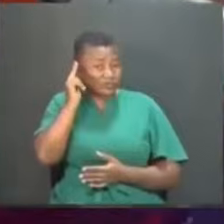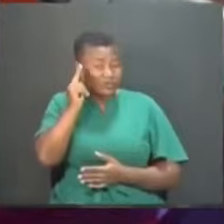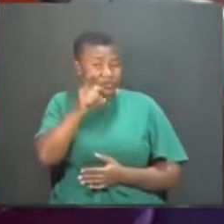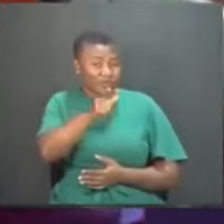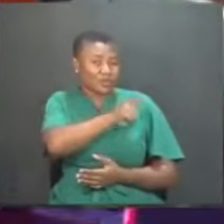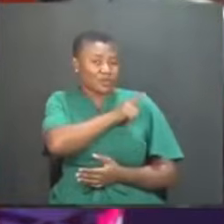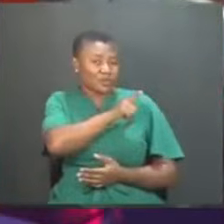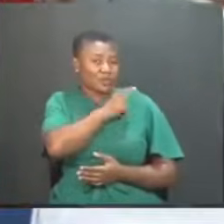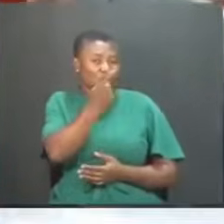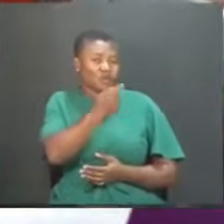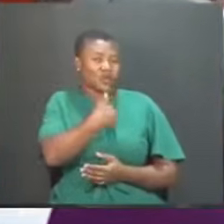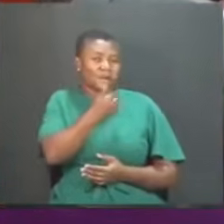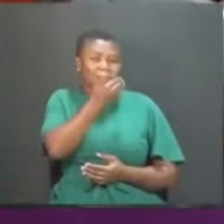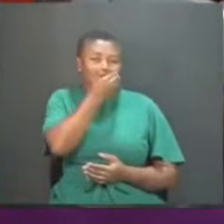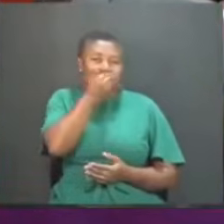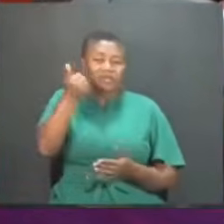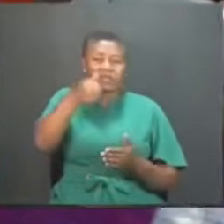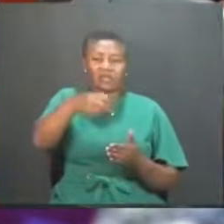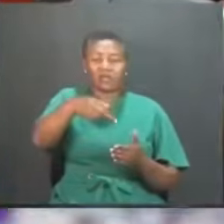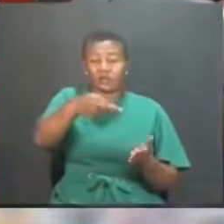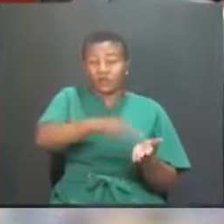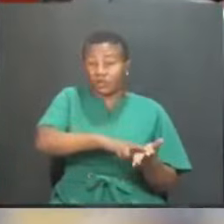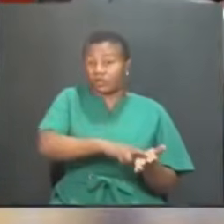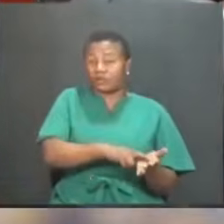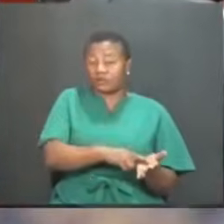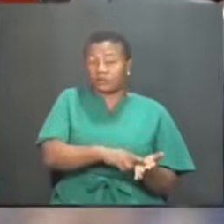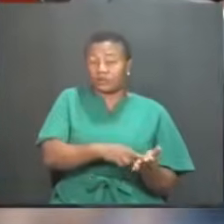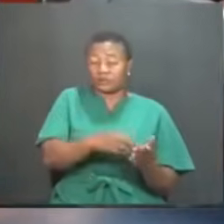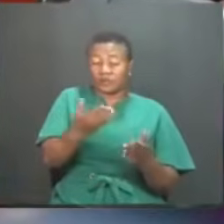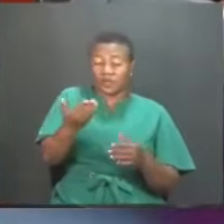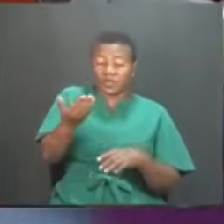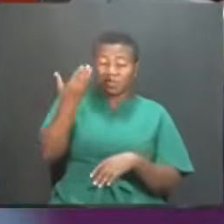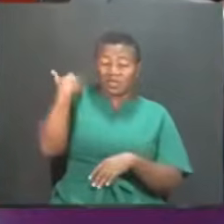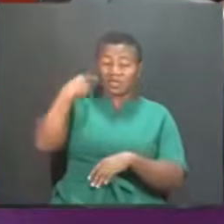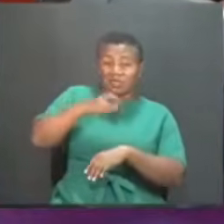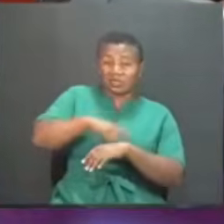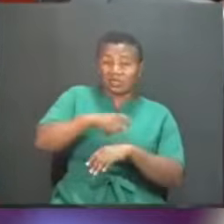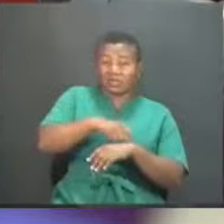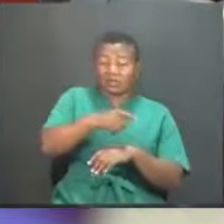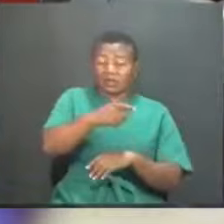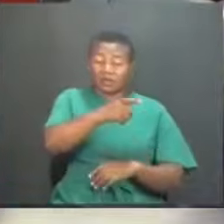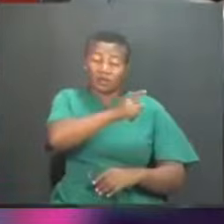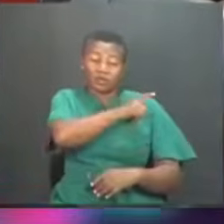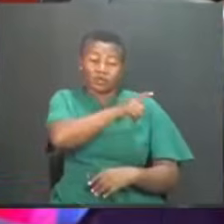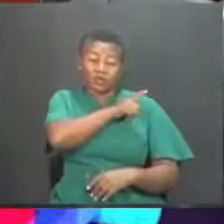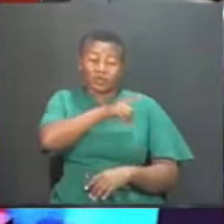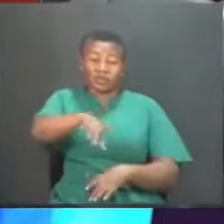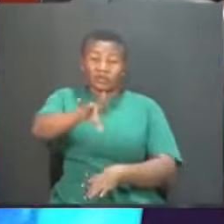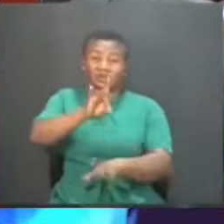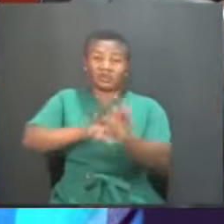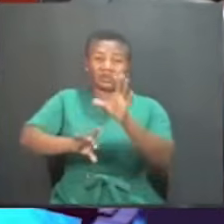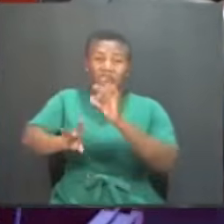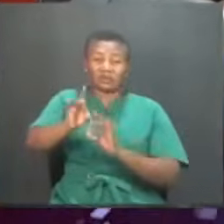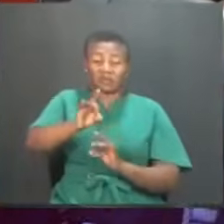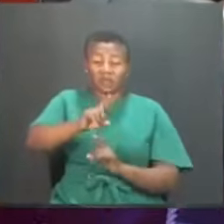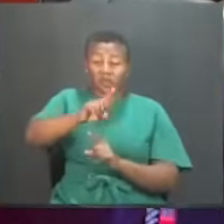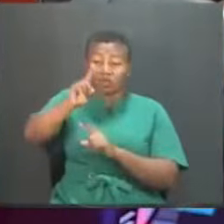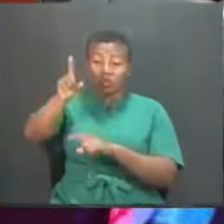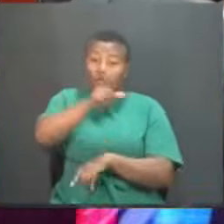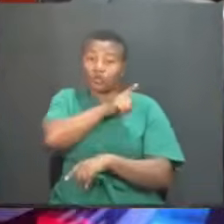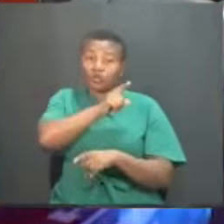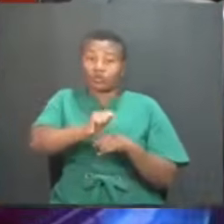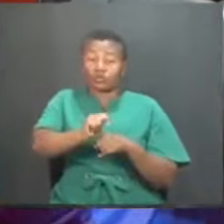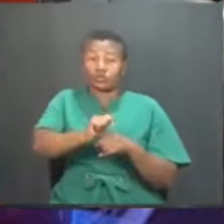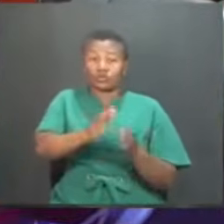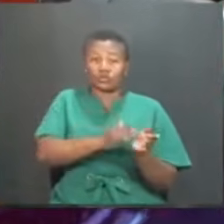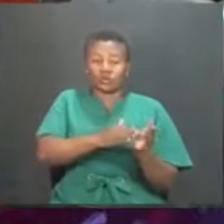record. The last time the police recruited, if you go to the police training school, over 4,000 people were handled